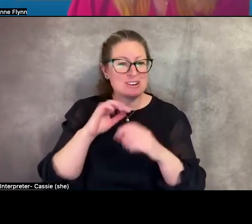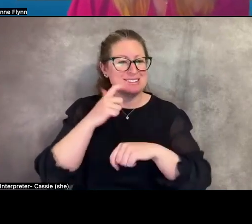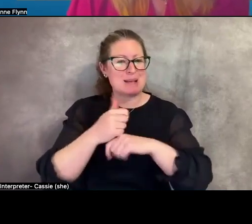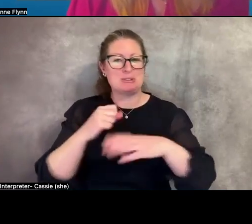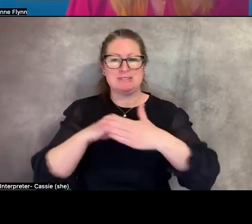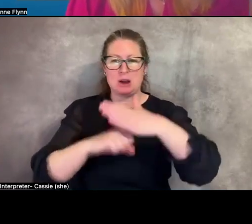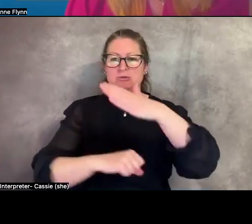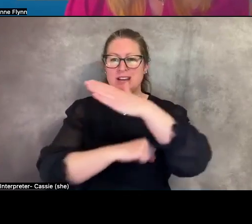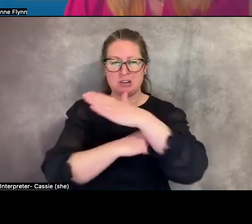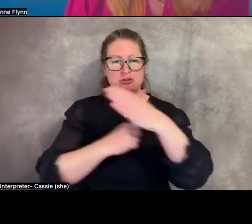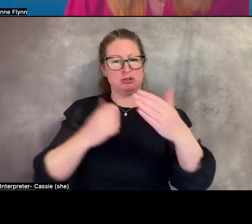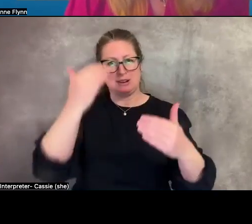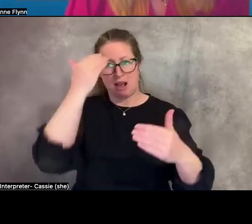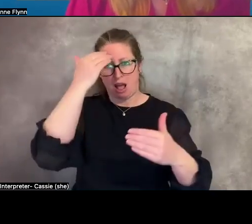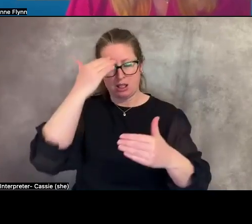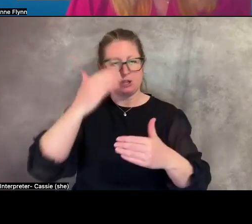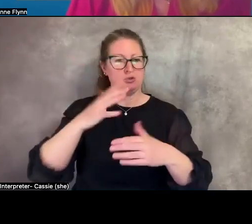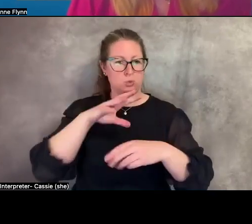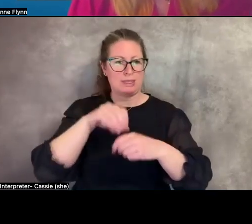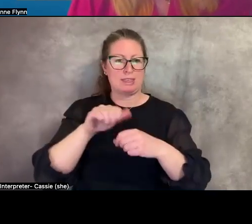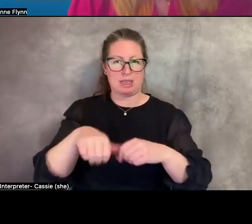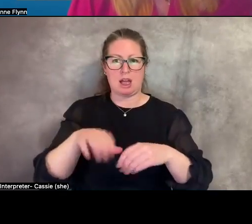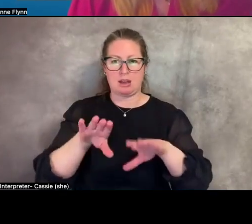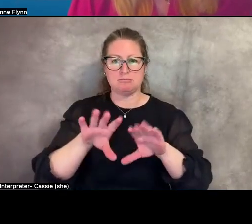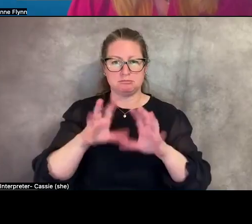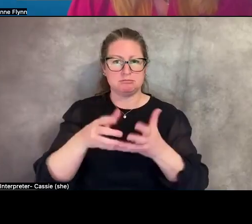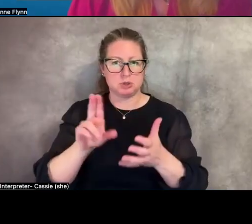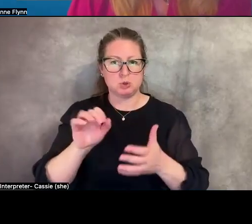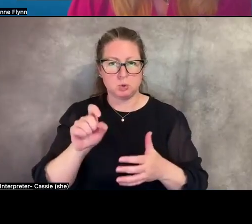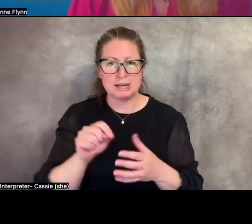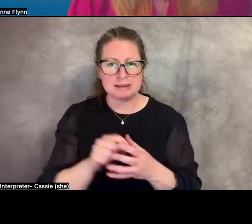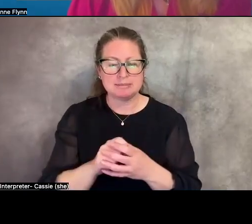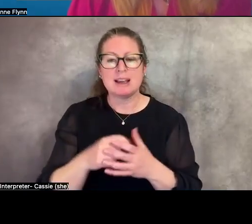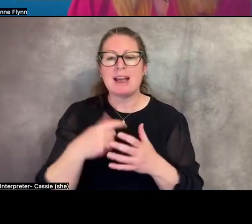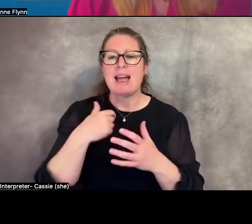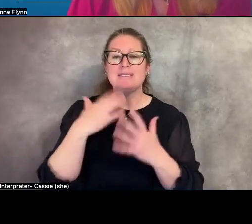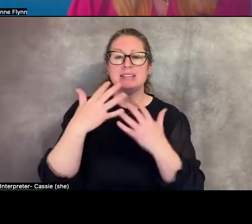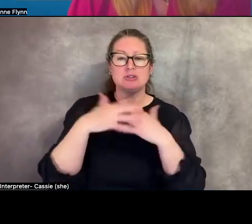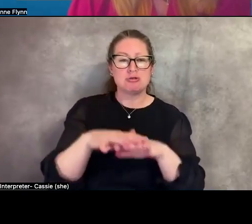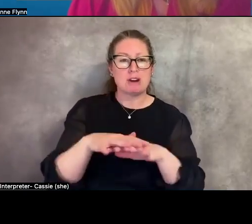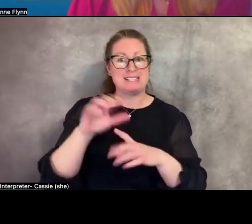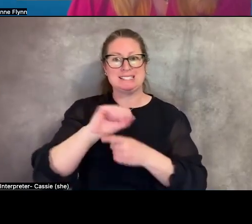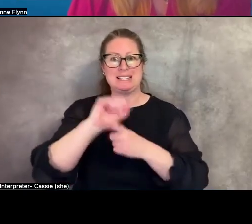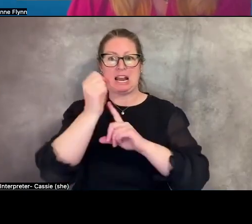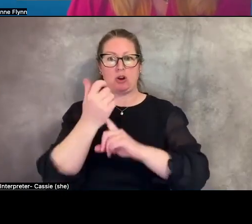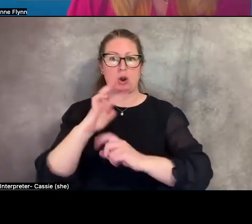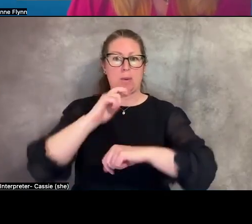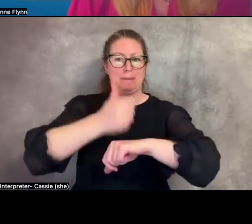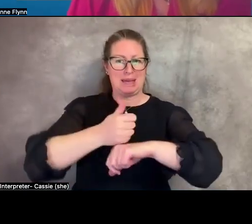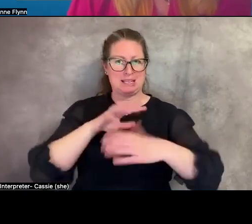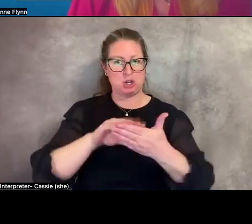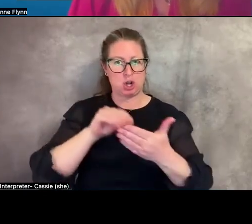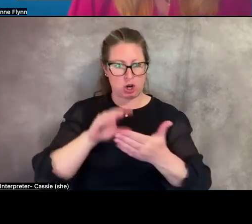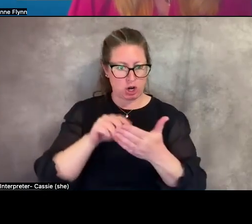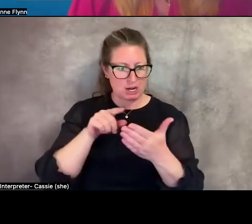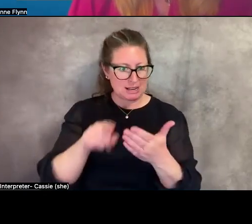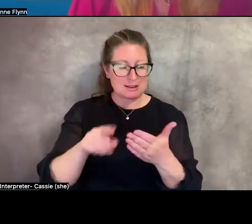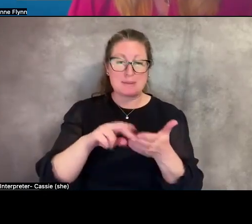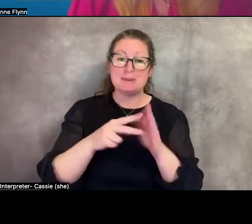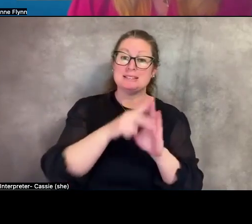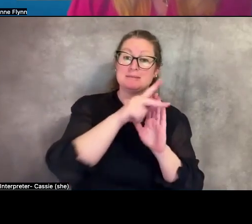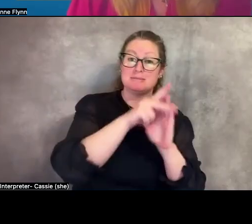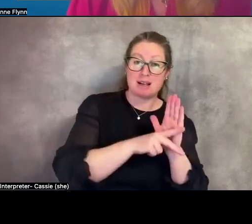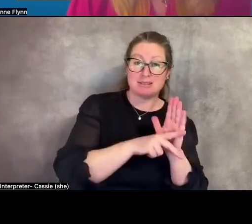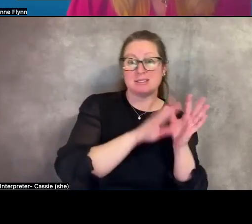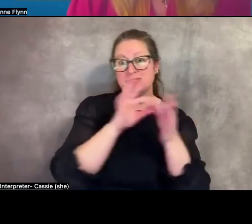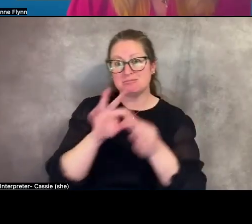foundational knowledge within the unit. Our training integrated scenario-based learning, directly connecting policies to